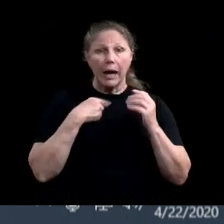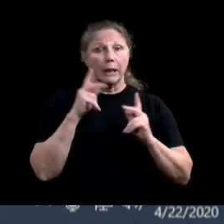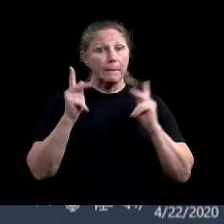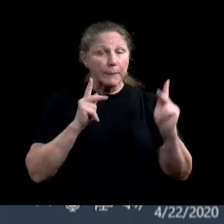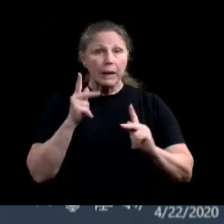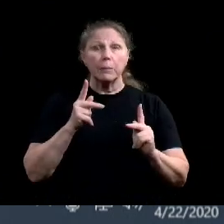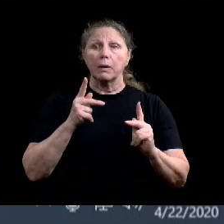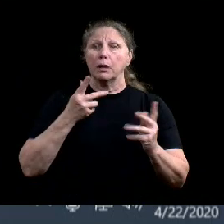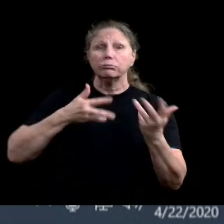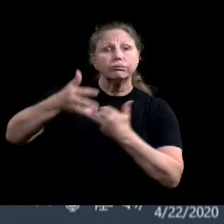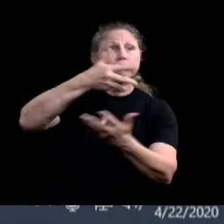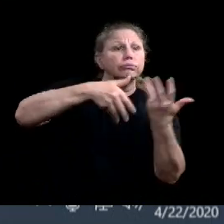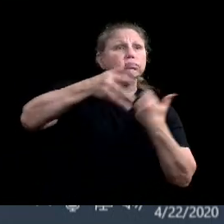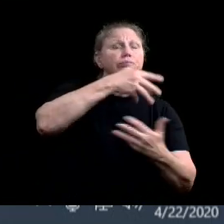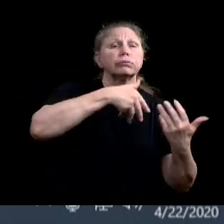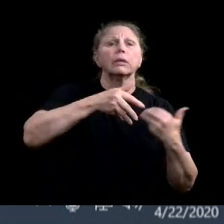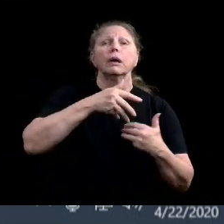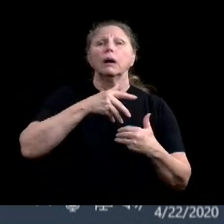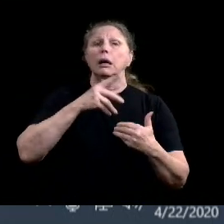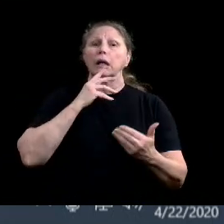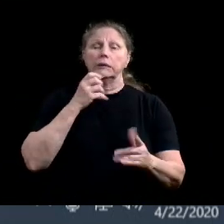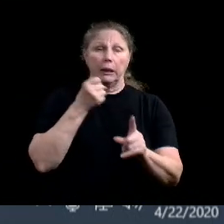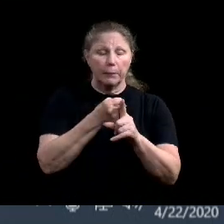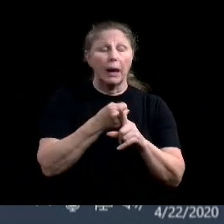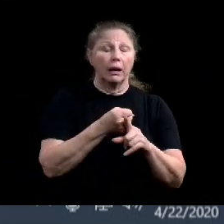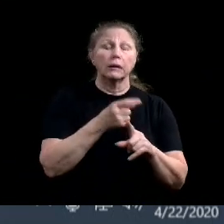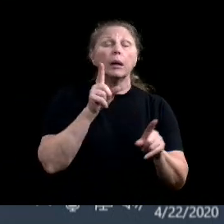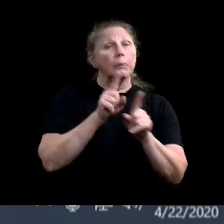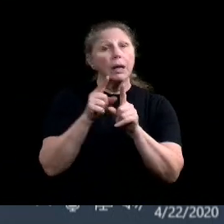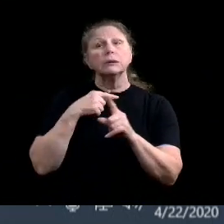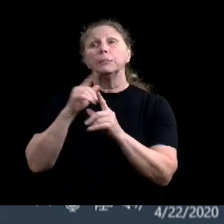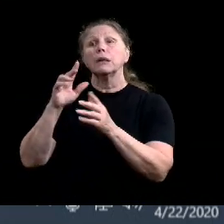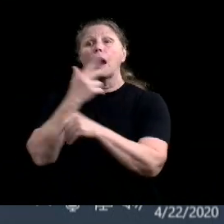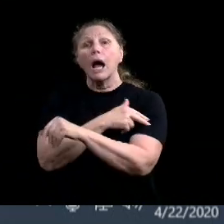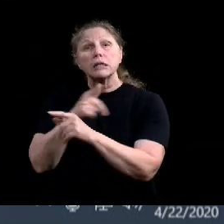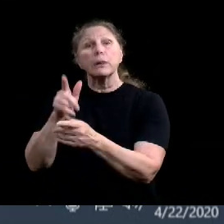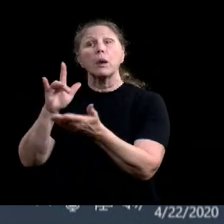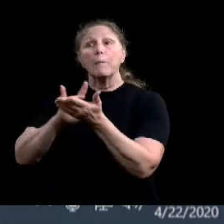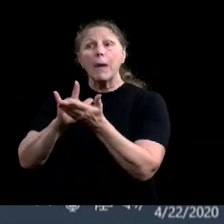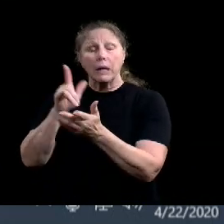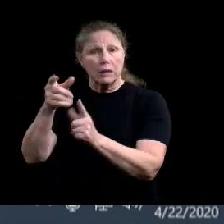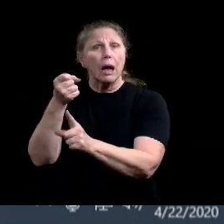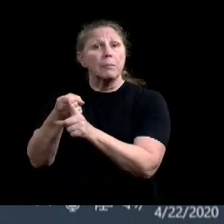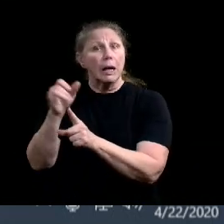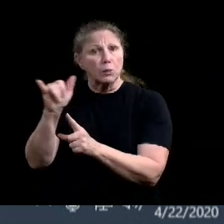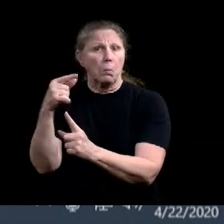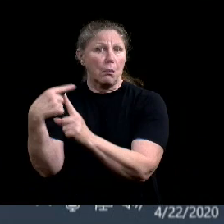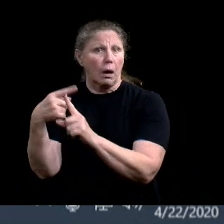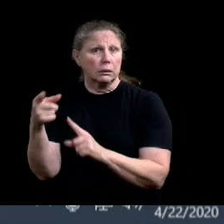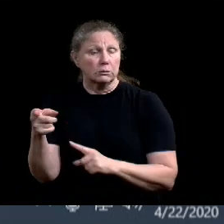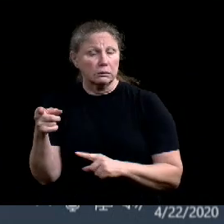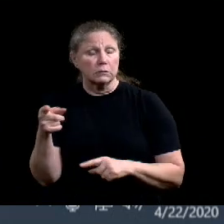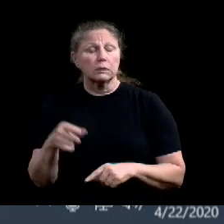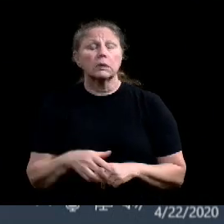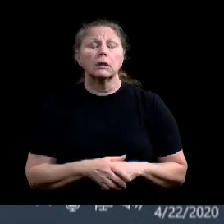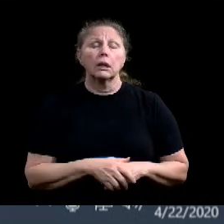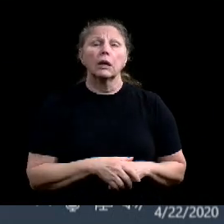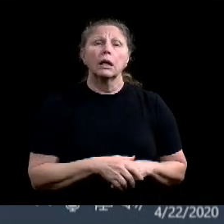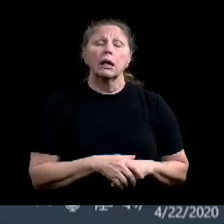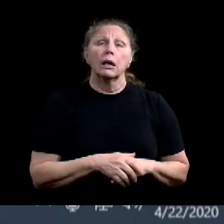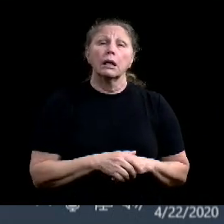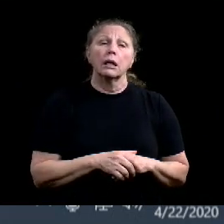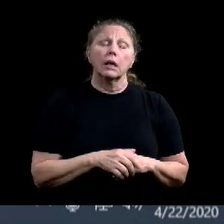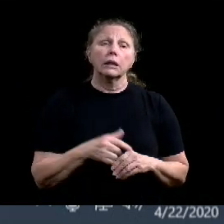well. But nevertheless, we have made great sacrifices at our work and at our homes. This